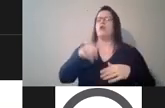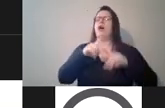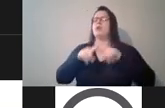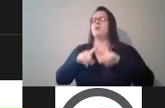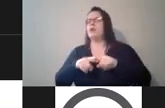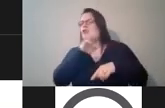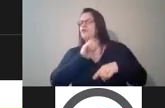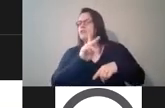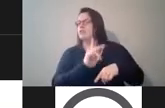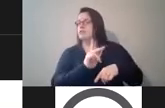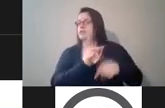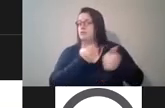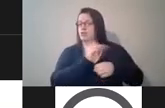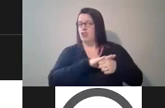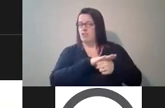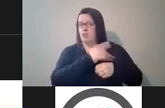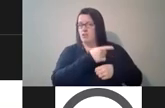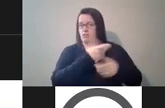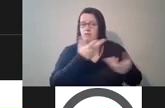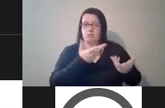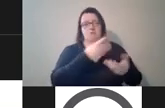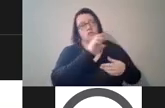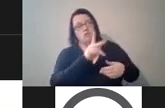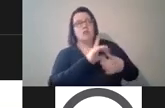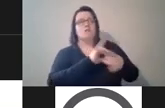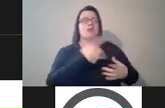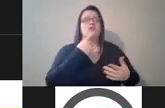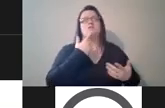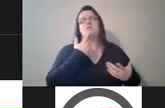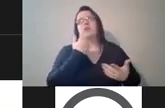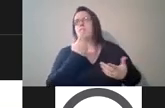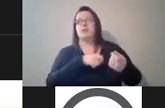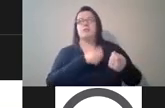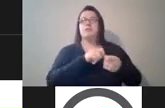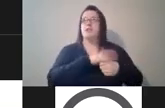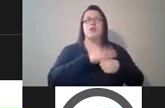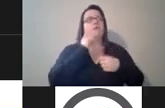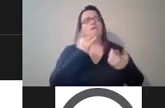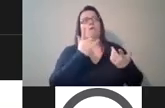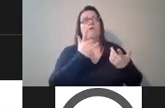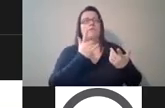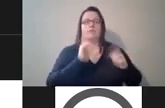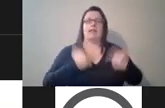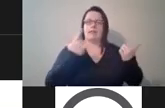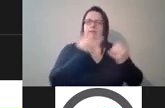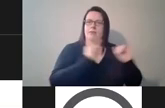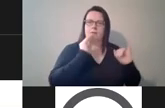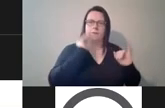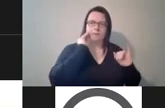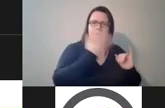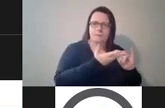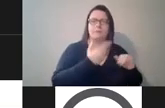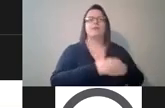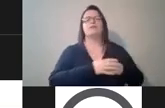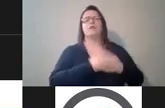risk. So if there were risks around, for example, particular areas of independent living, the social worker may reach